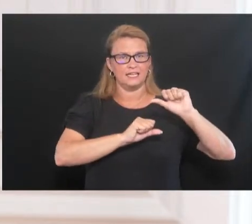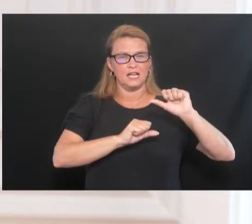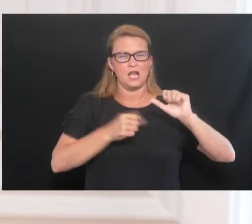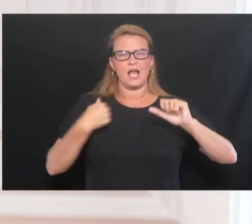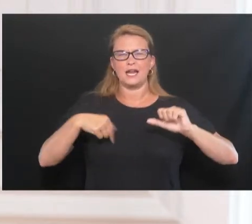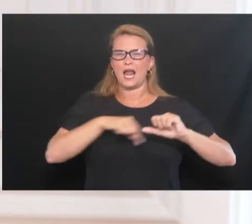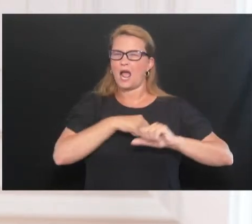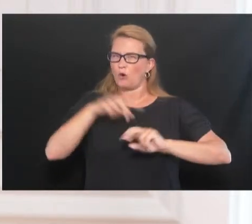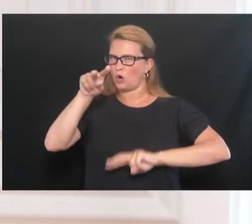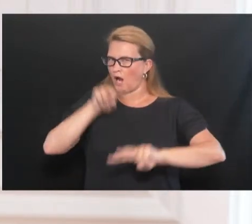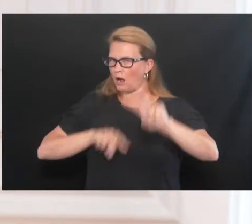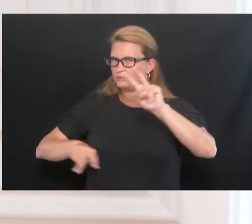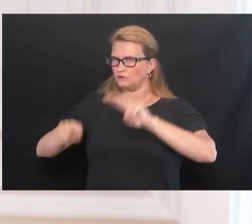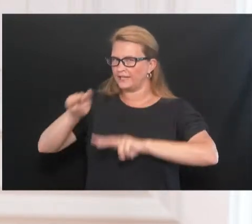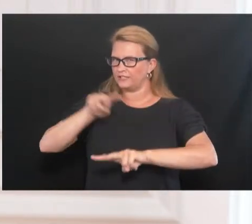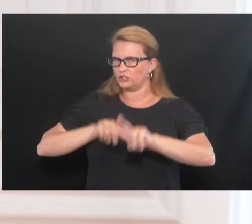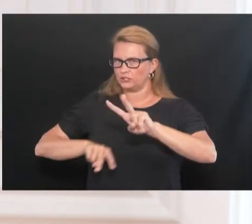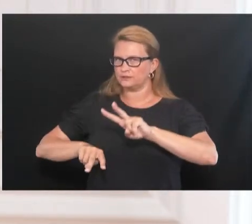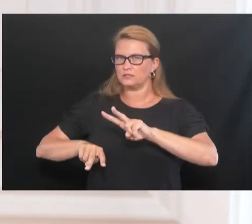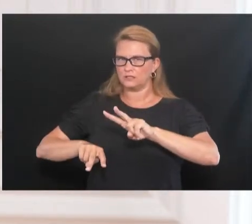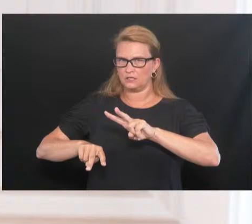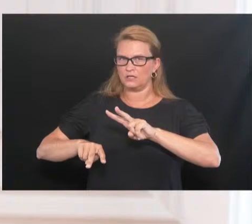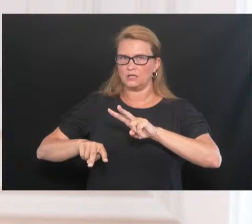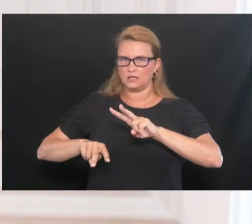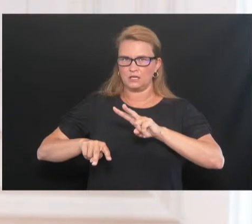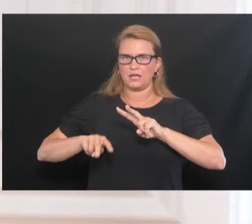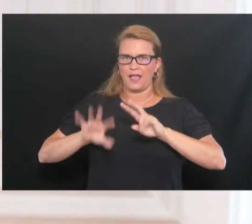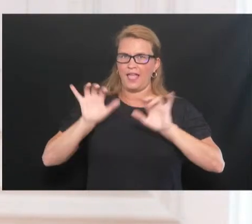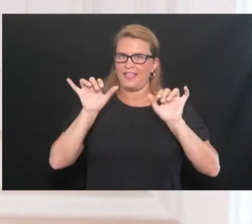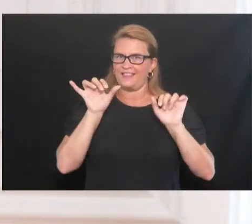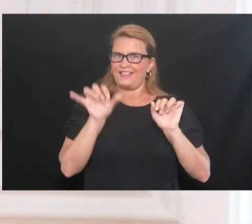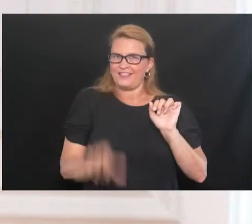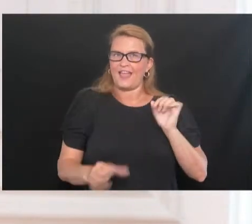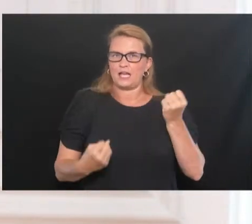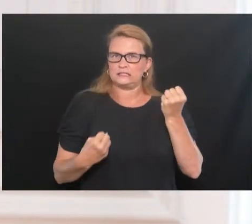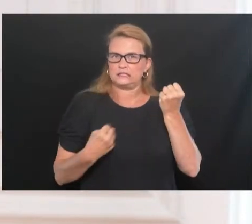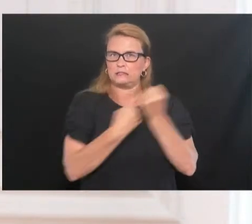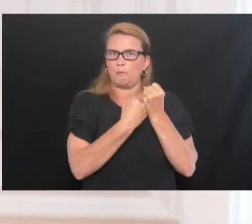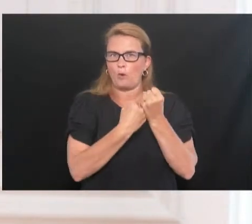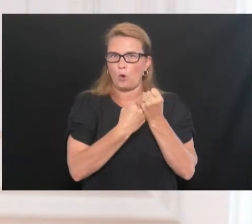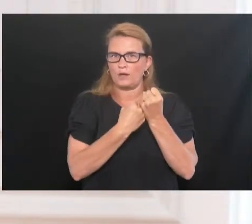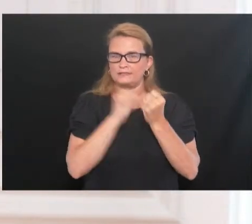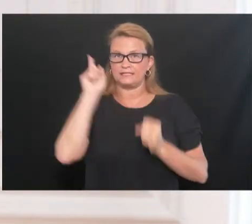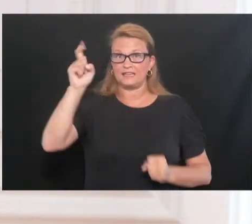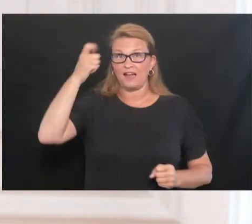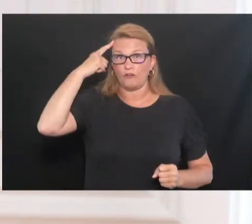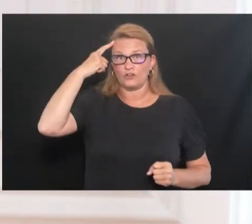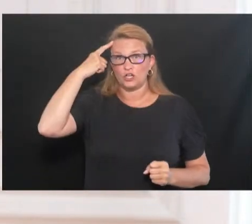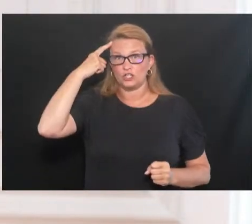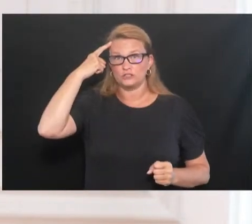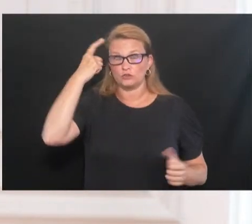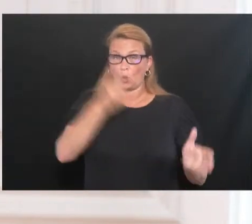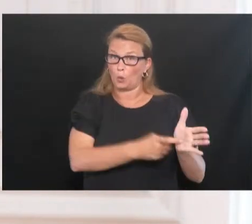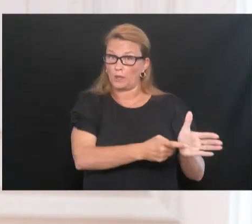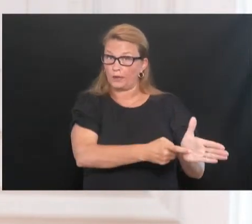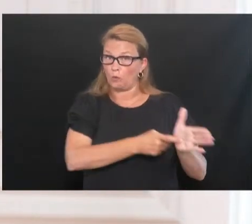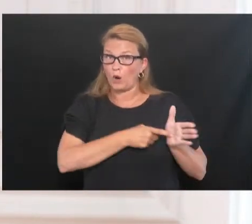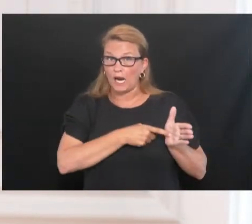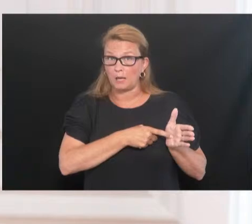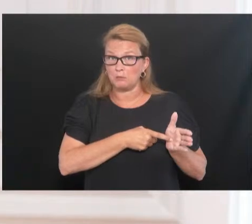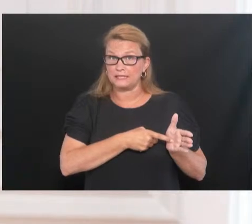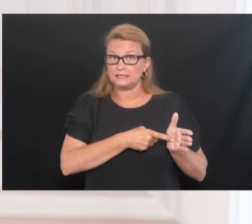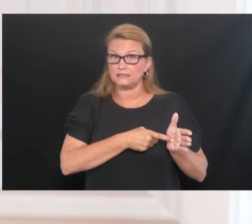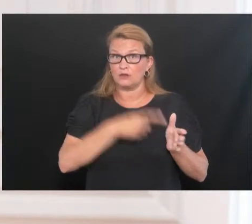observations on the ground that really do support the governor's directives to us as the task